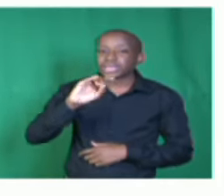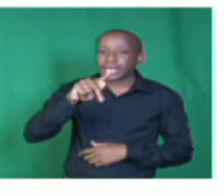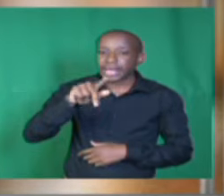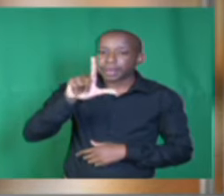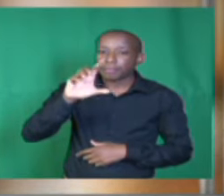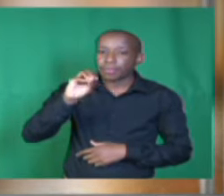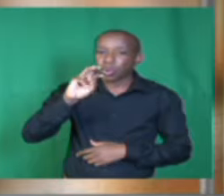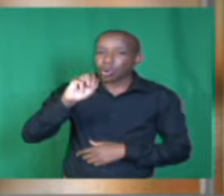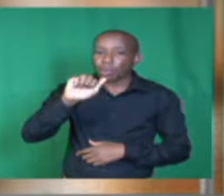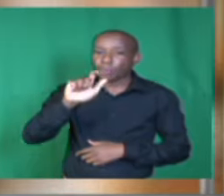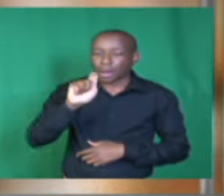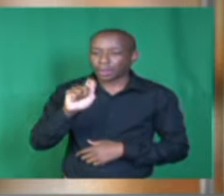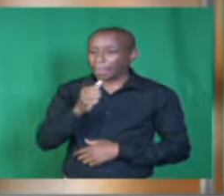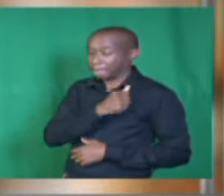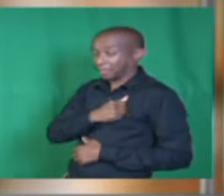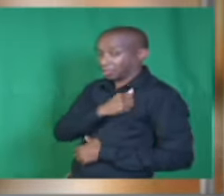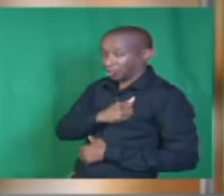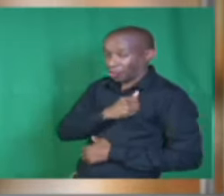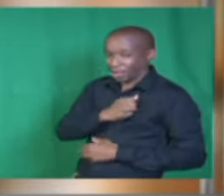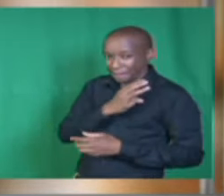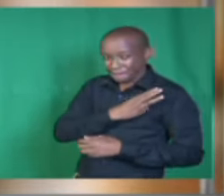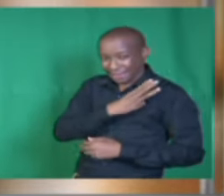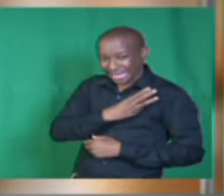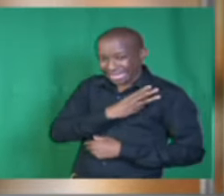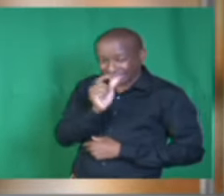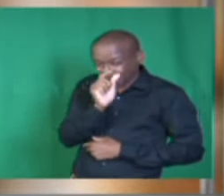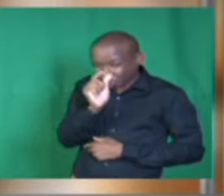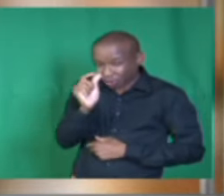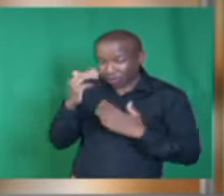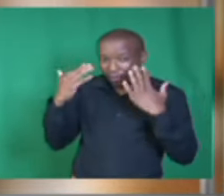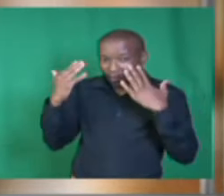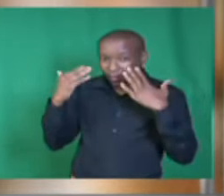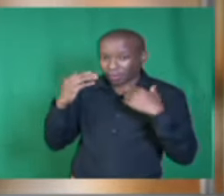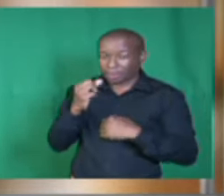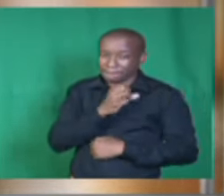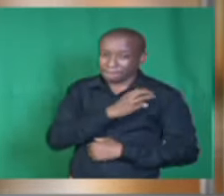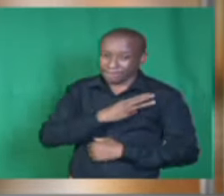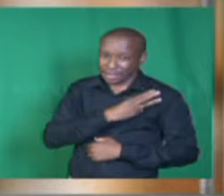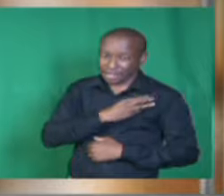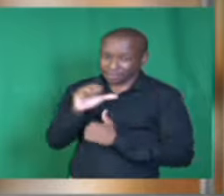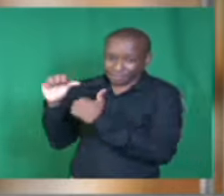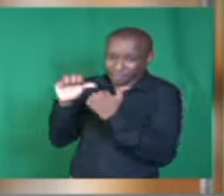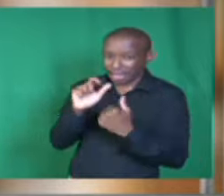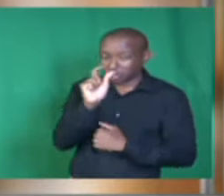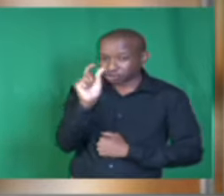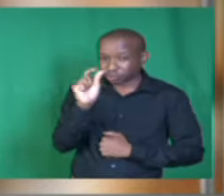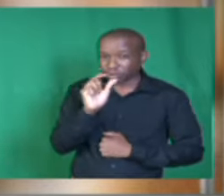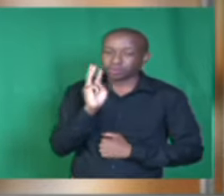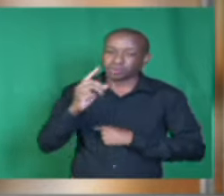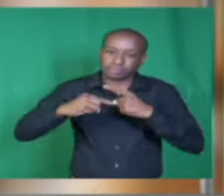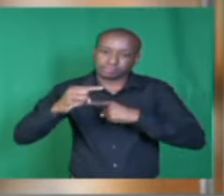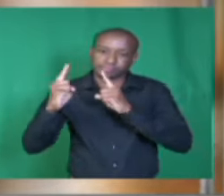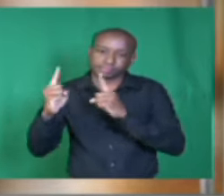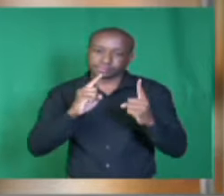Sorry, sir. Please, can we take a quick commercial break and then we'll be back and you can continue with your